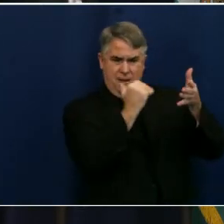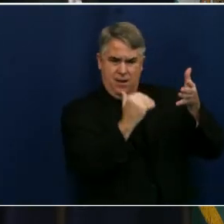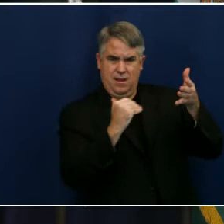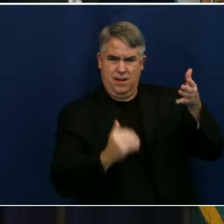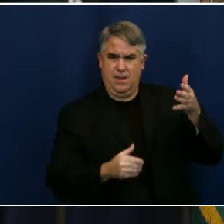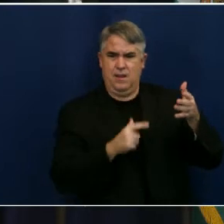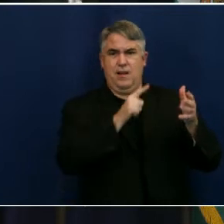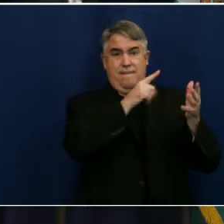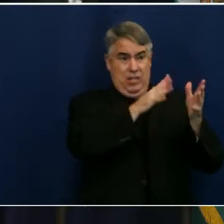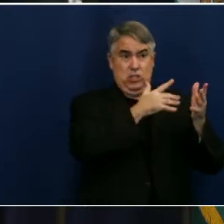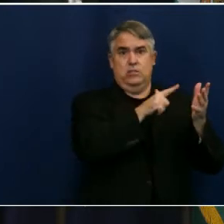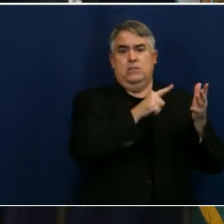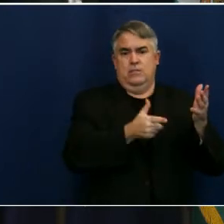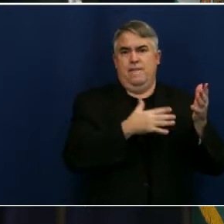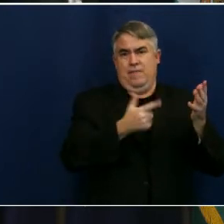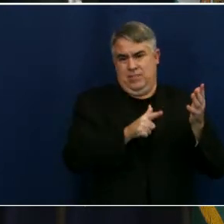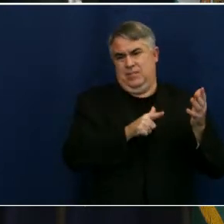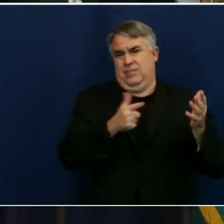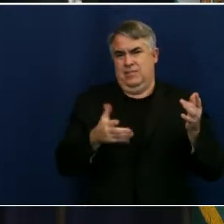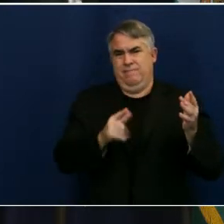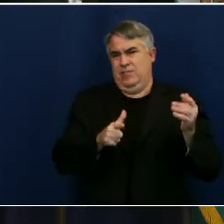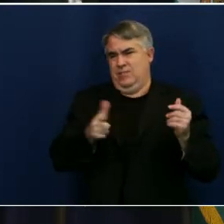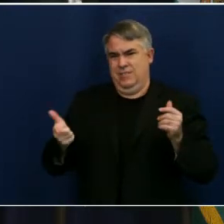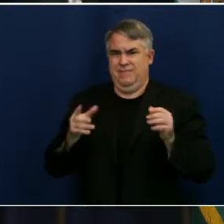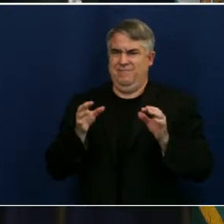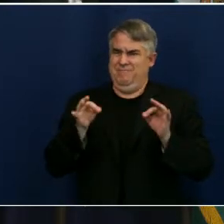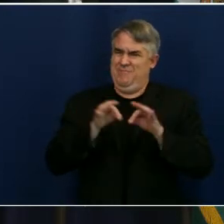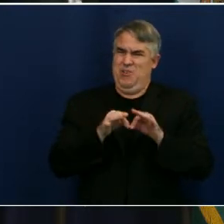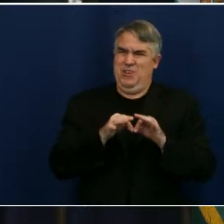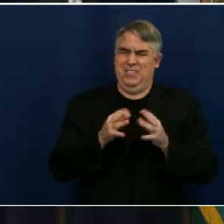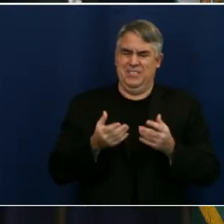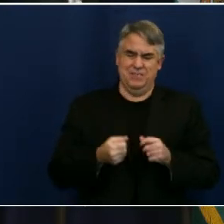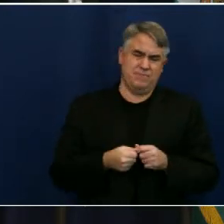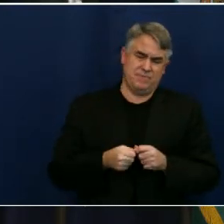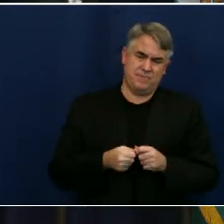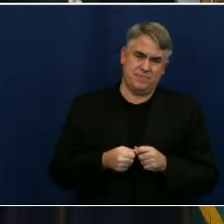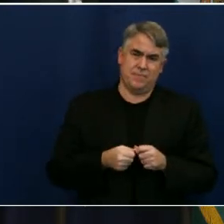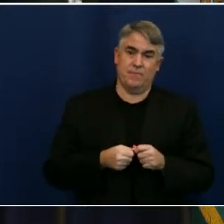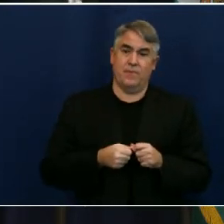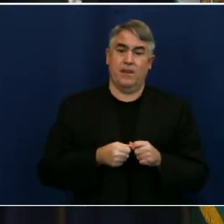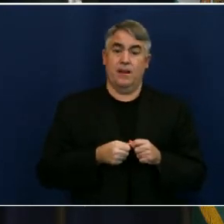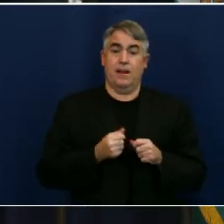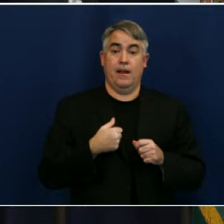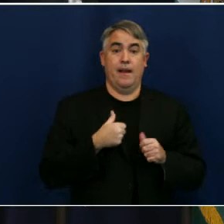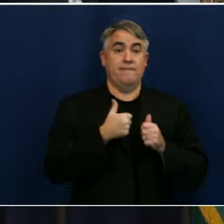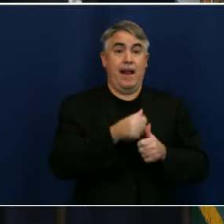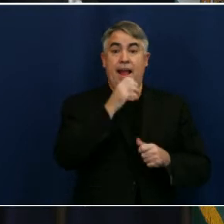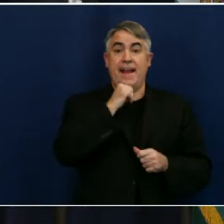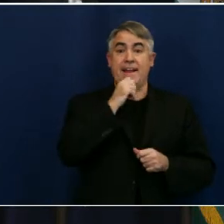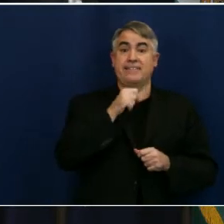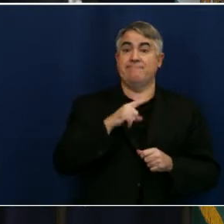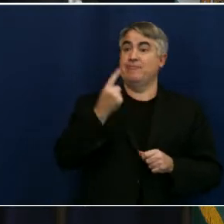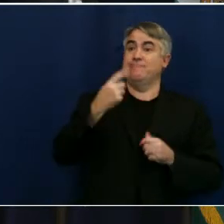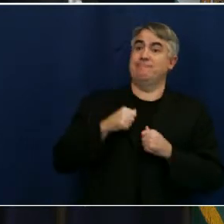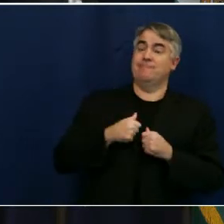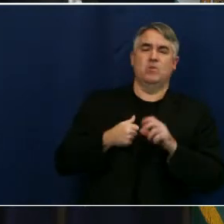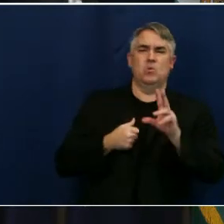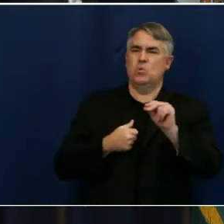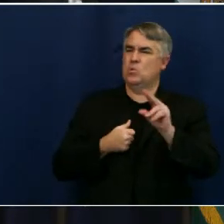identified. Switching only to an age-based